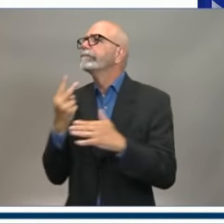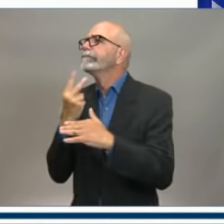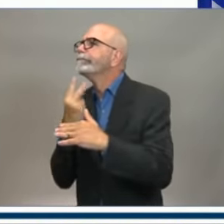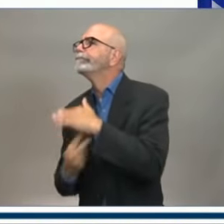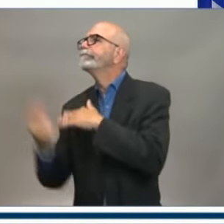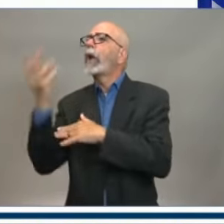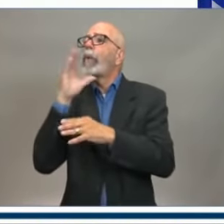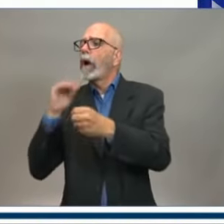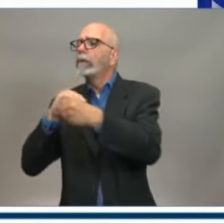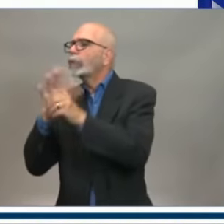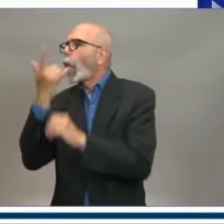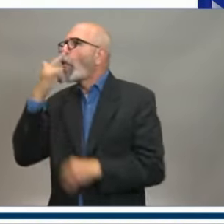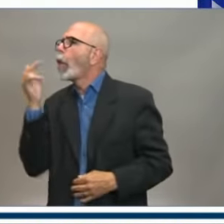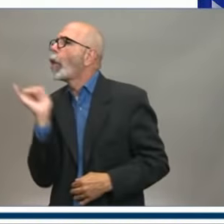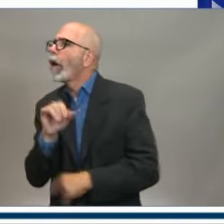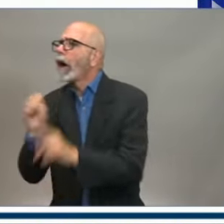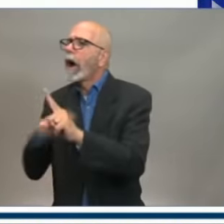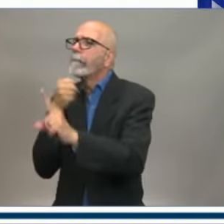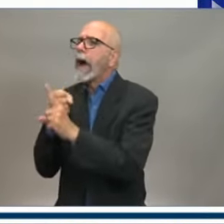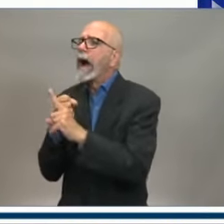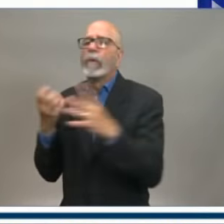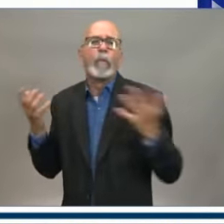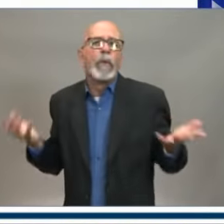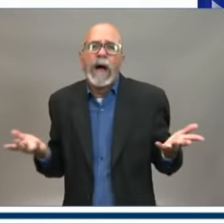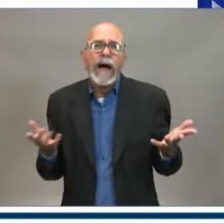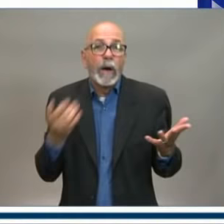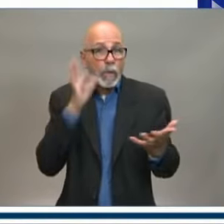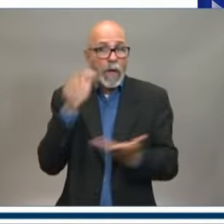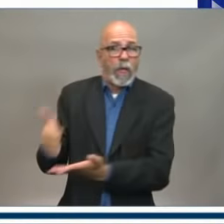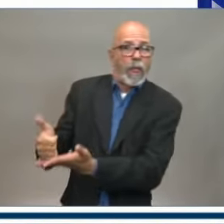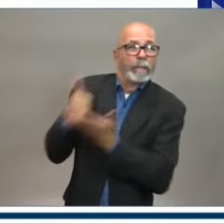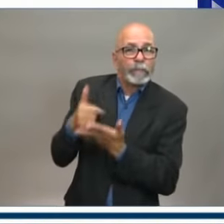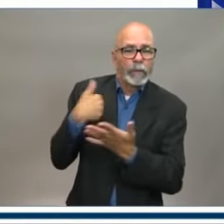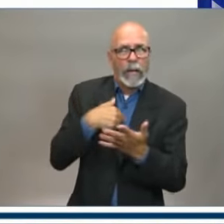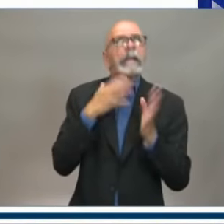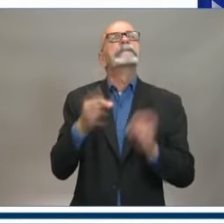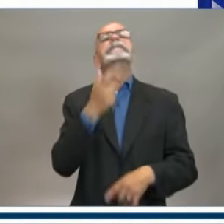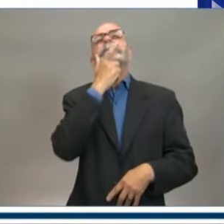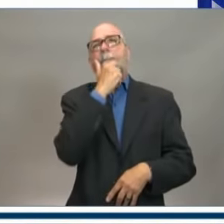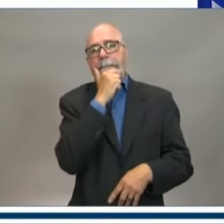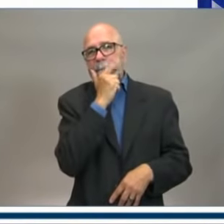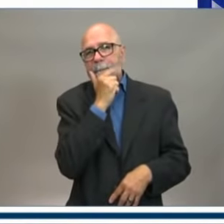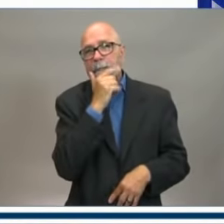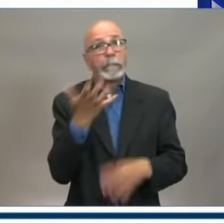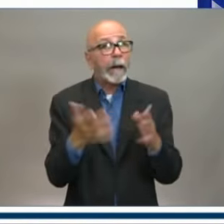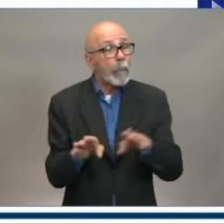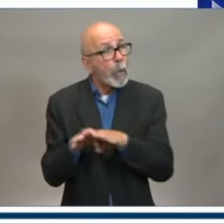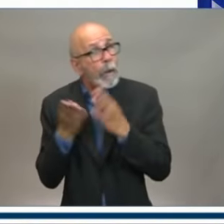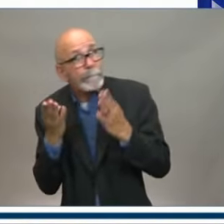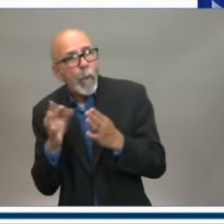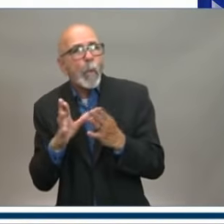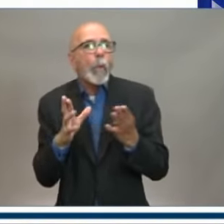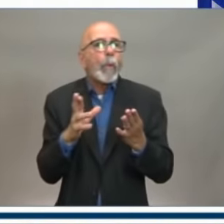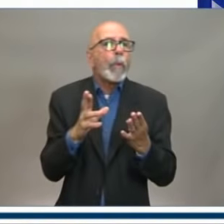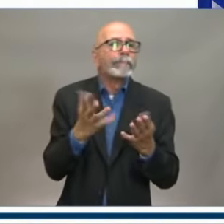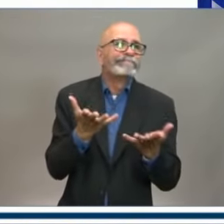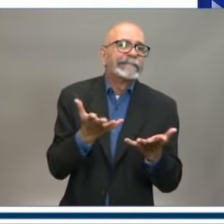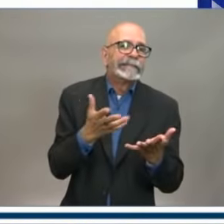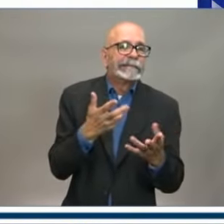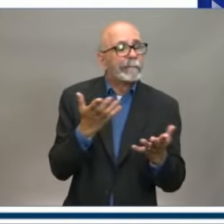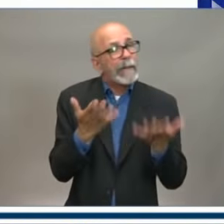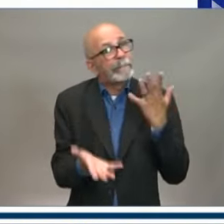looking for that will help you decide whether it's a good idea to send students back to class in